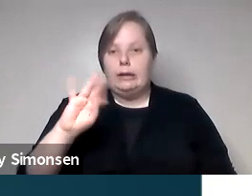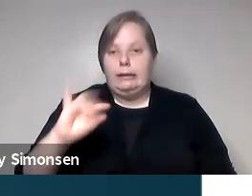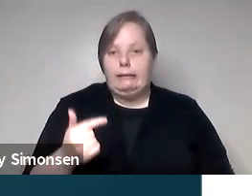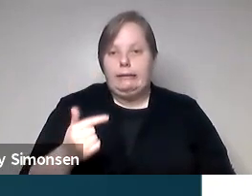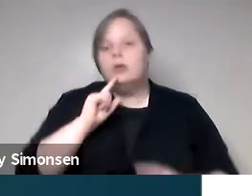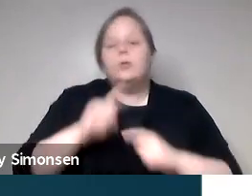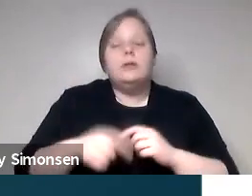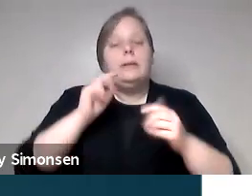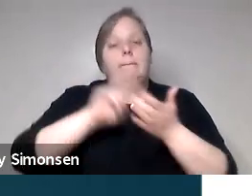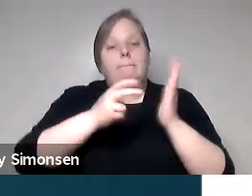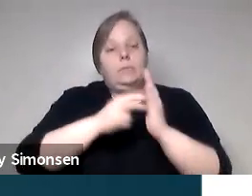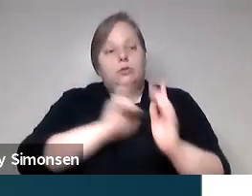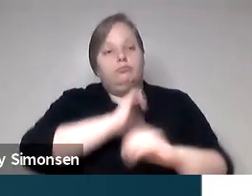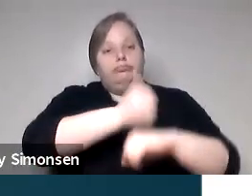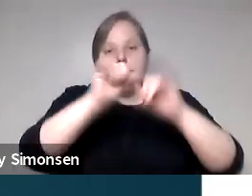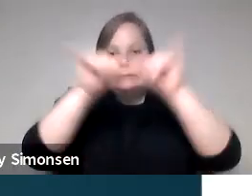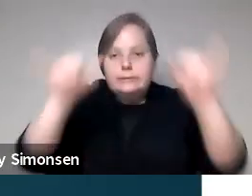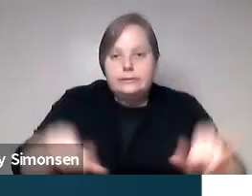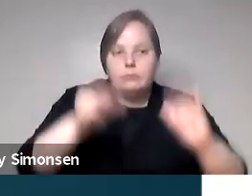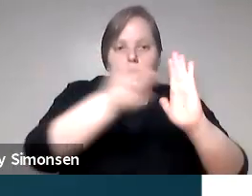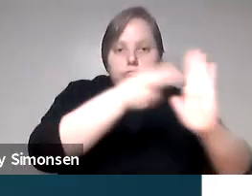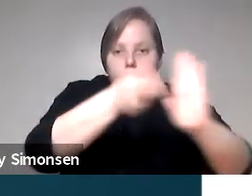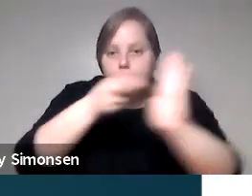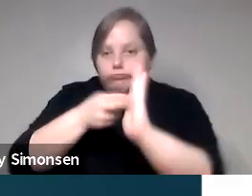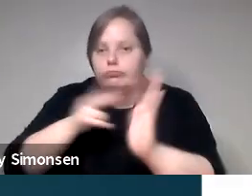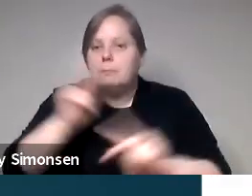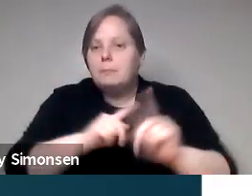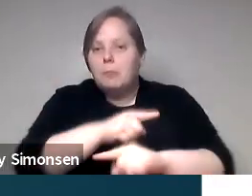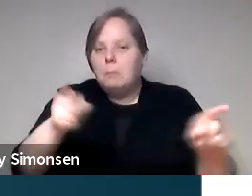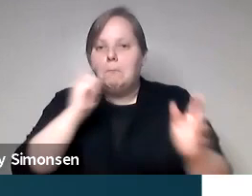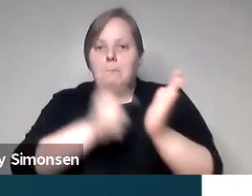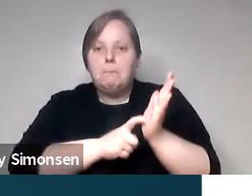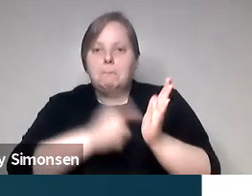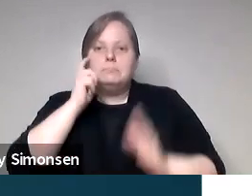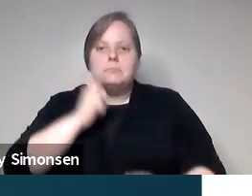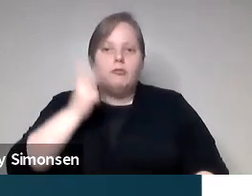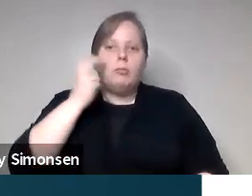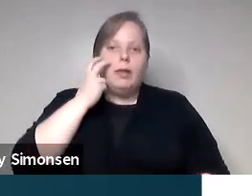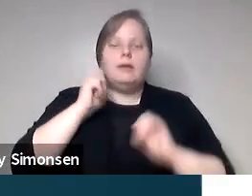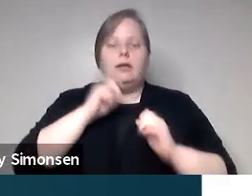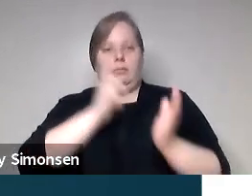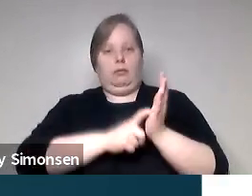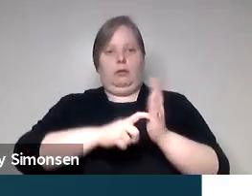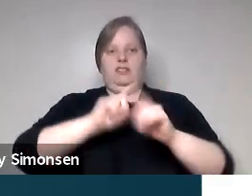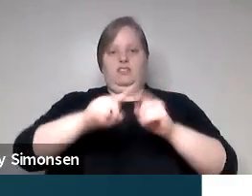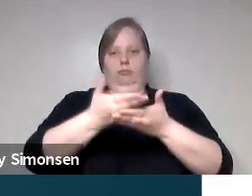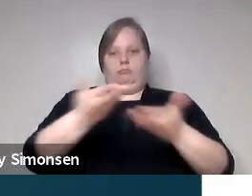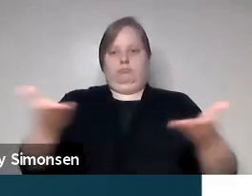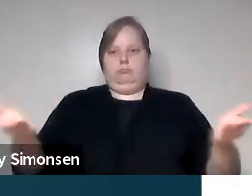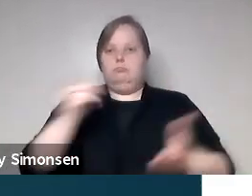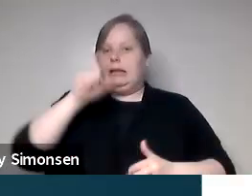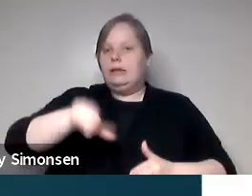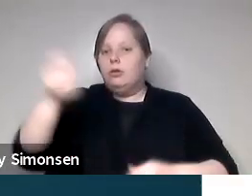deafblind can identify specific items in their home and in their daily life without the assistance of someone